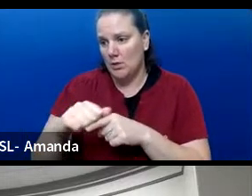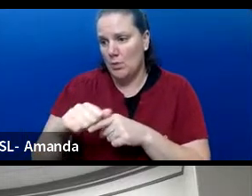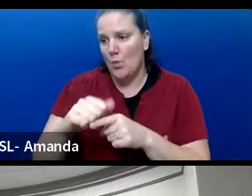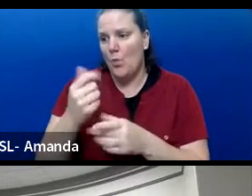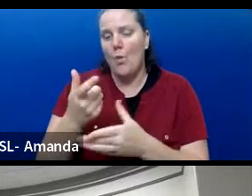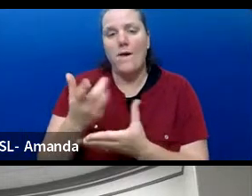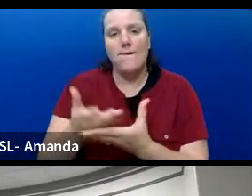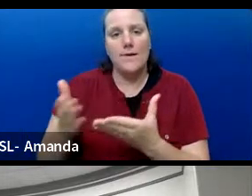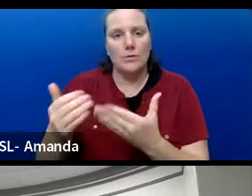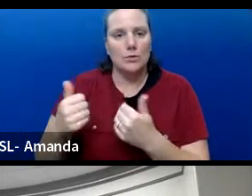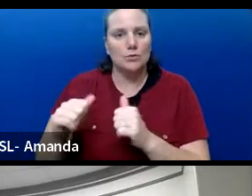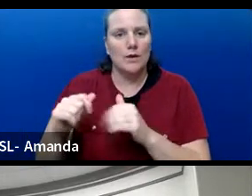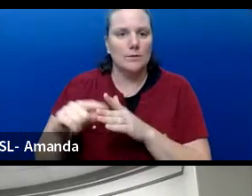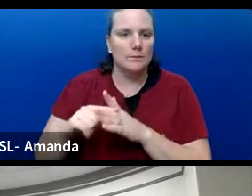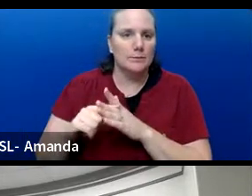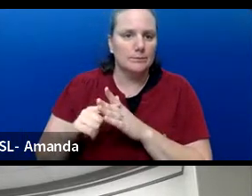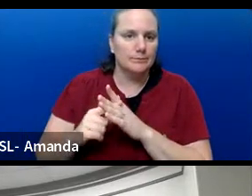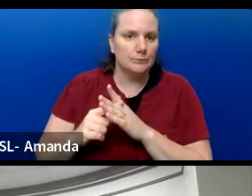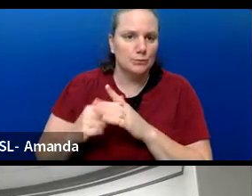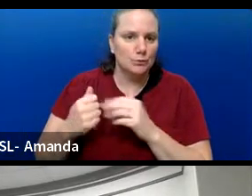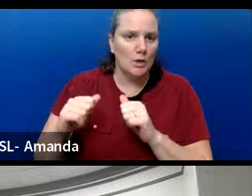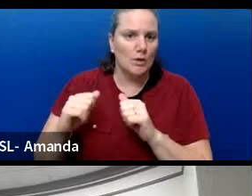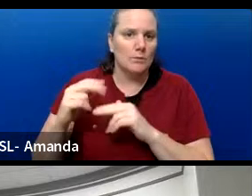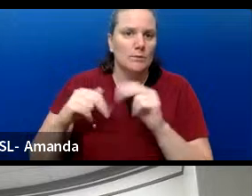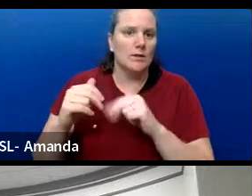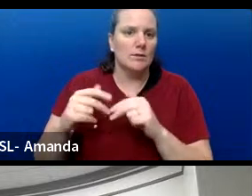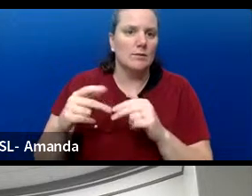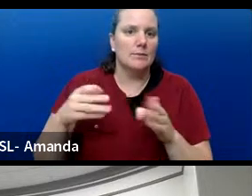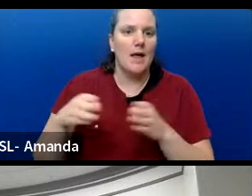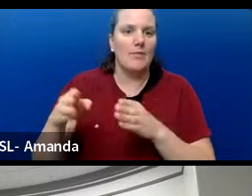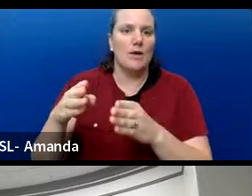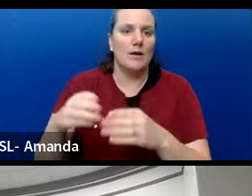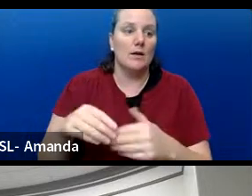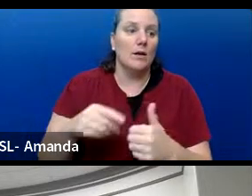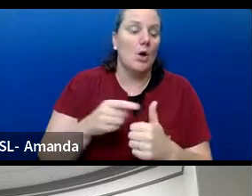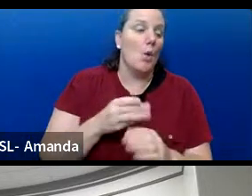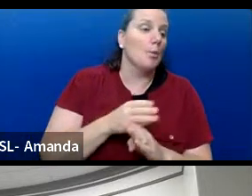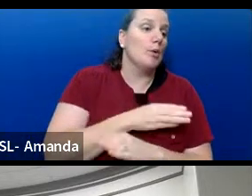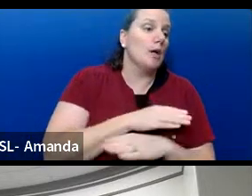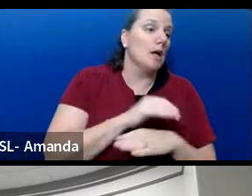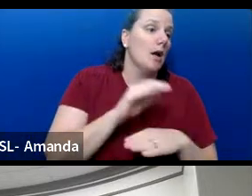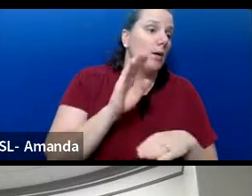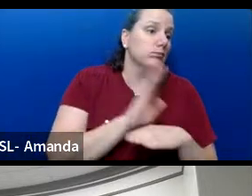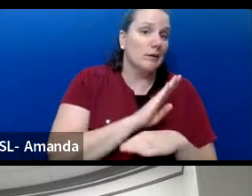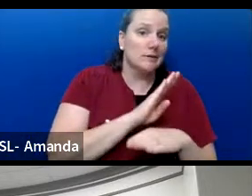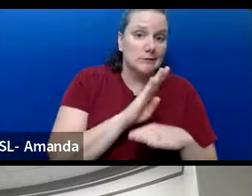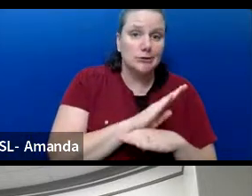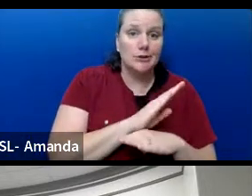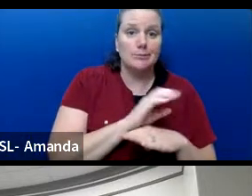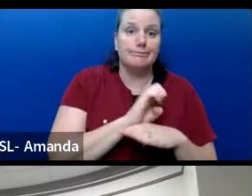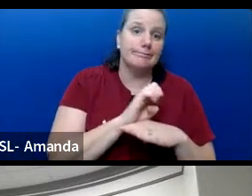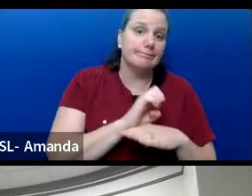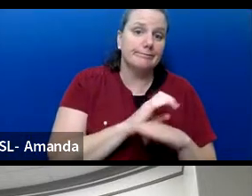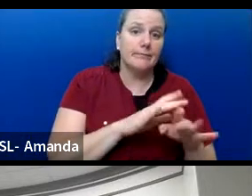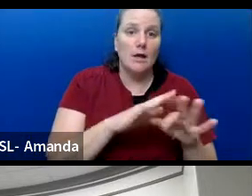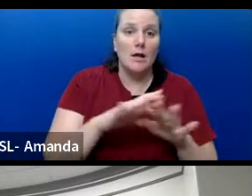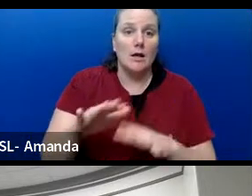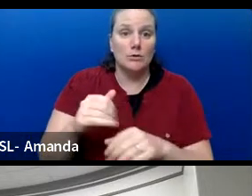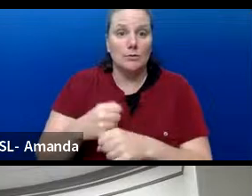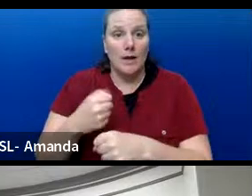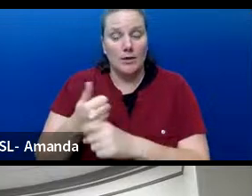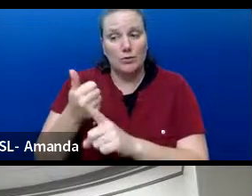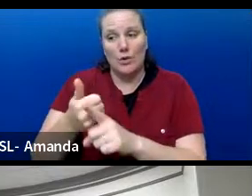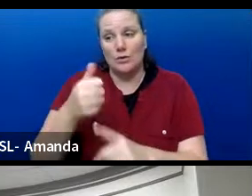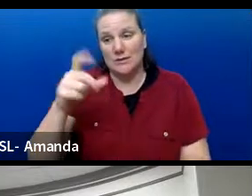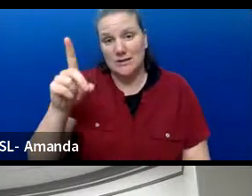a pathway that truly take us from apprenticeship journey out to potentially creating your own